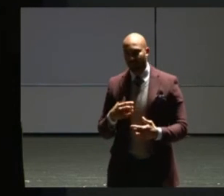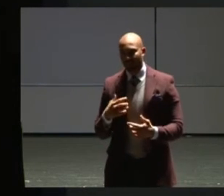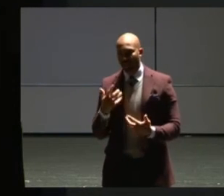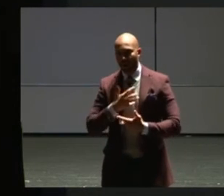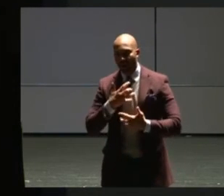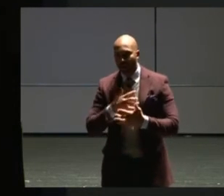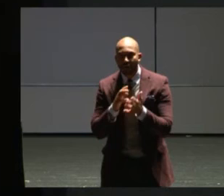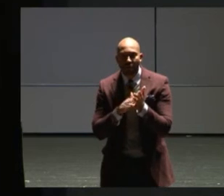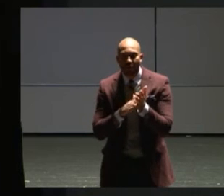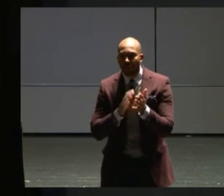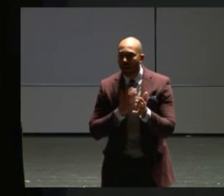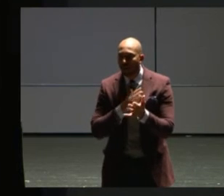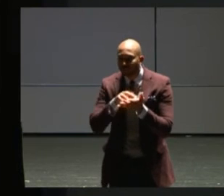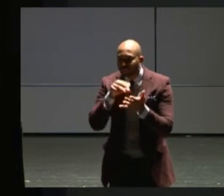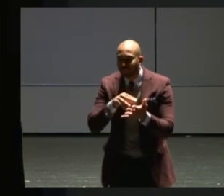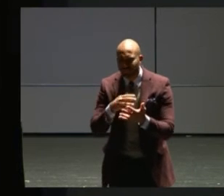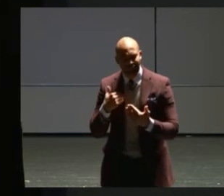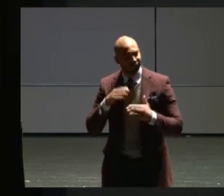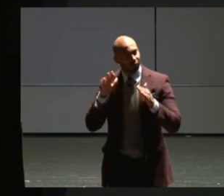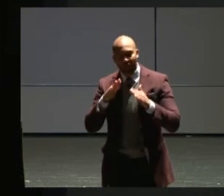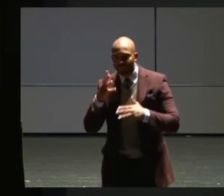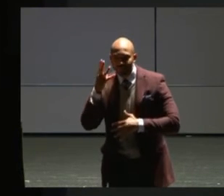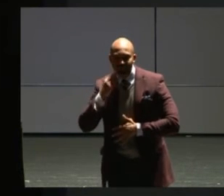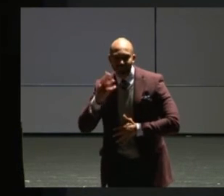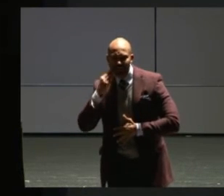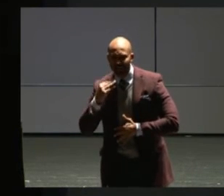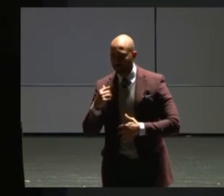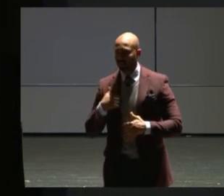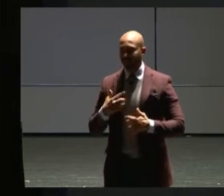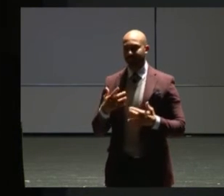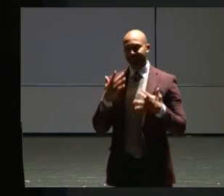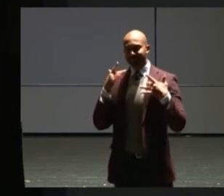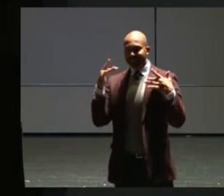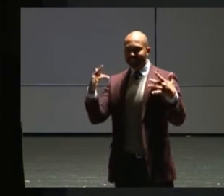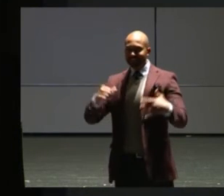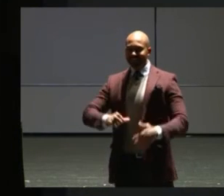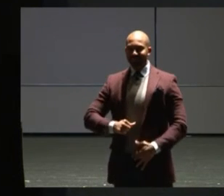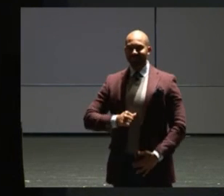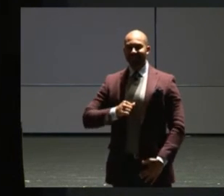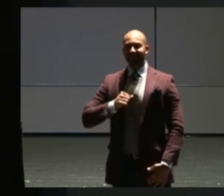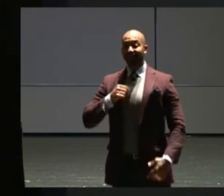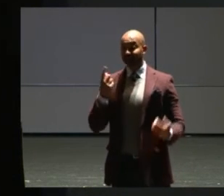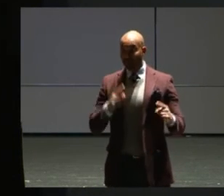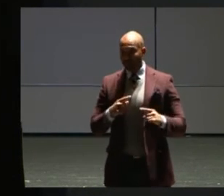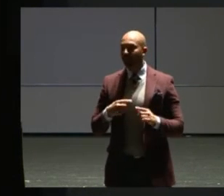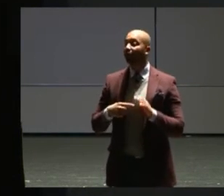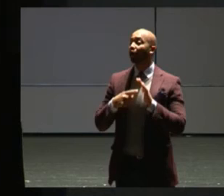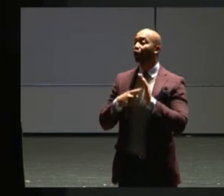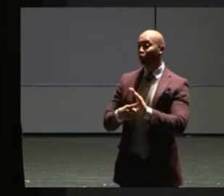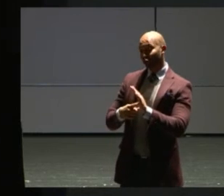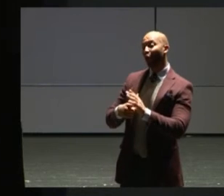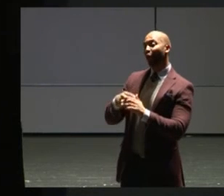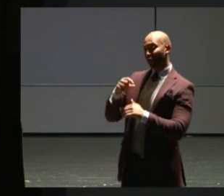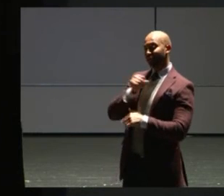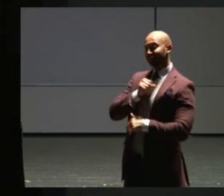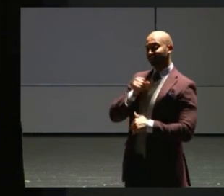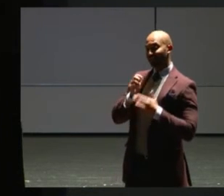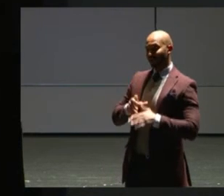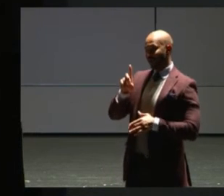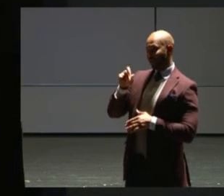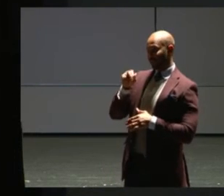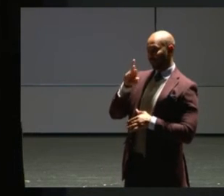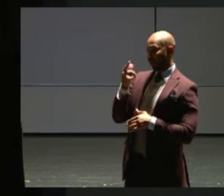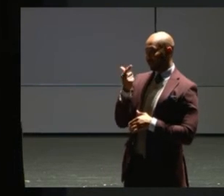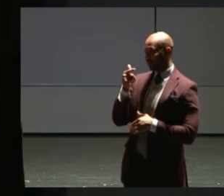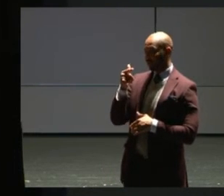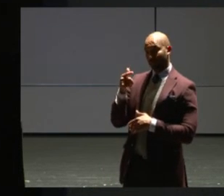to have this kind of experience, beaming with pride. It was that example that I shared with Senator Darling a week later, and she said, we